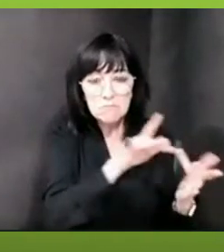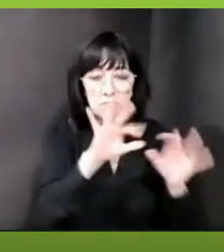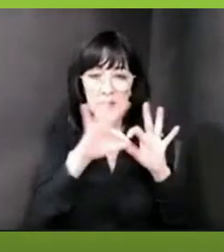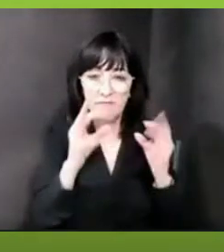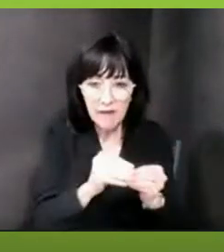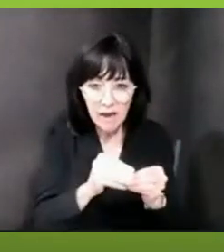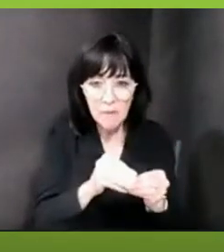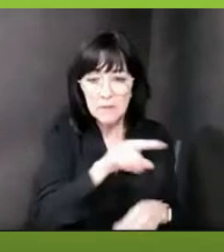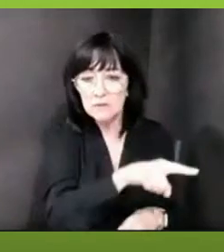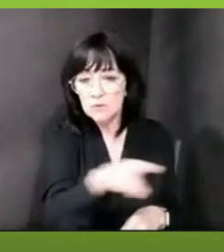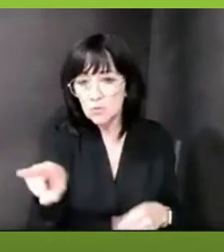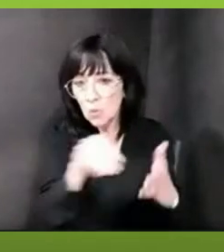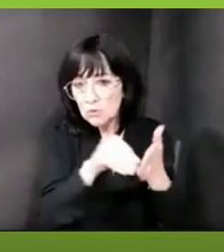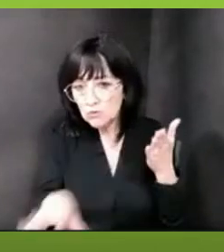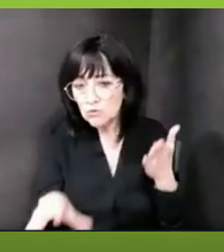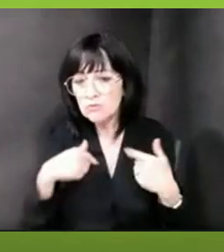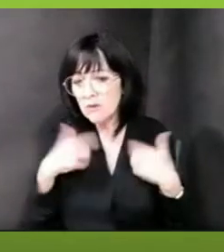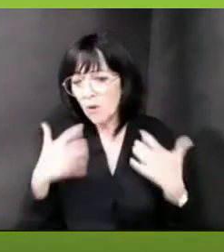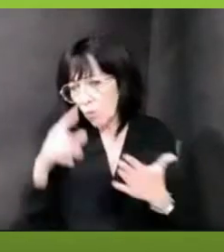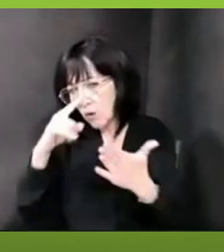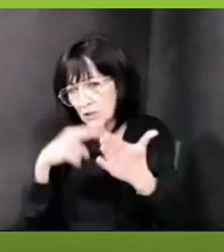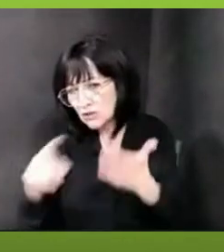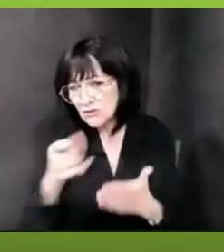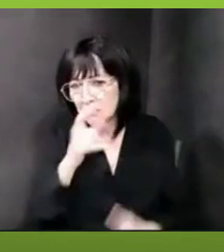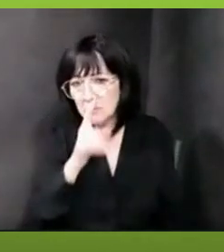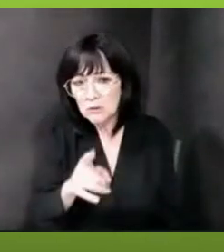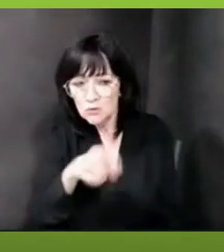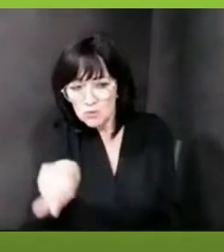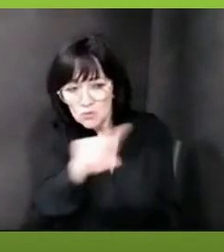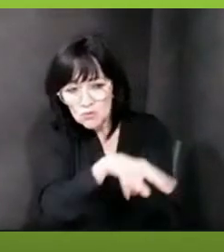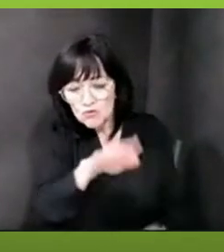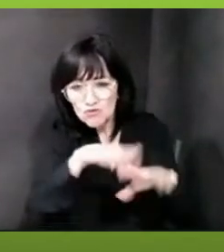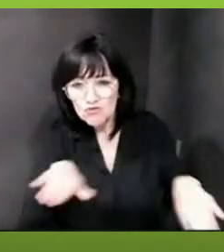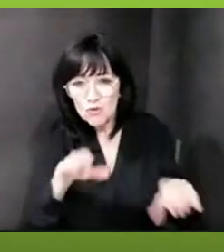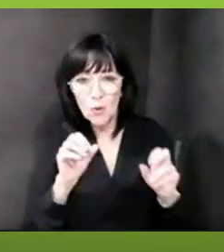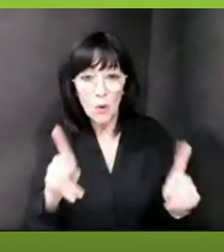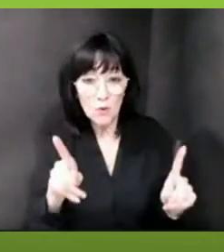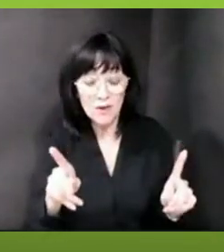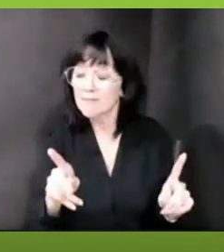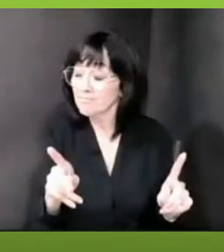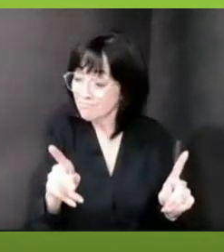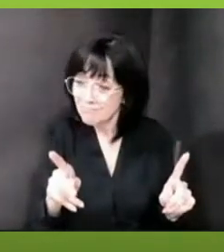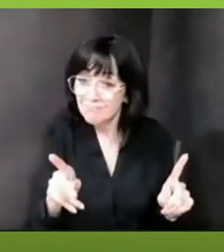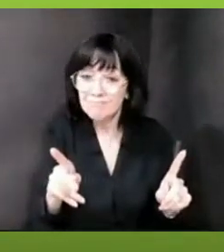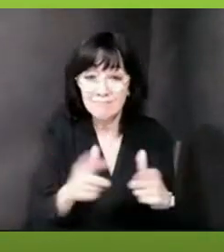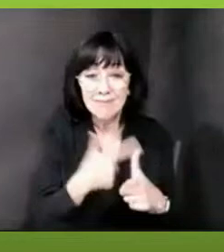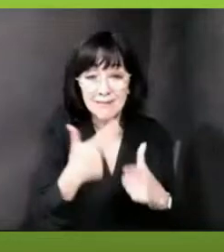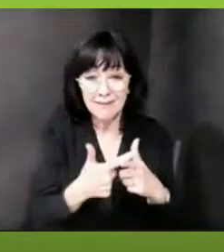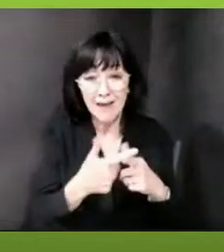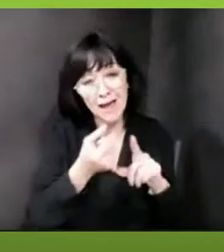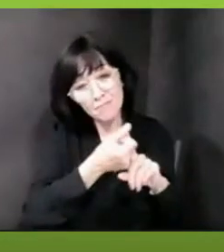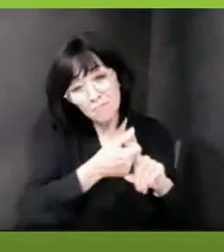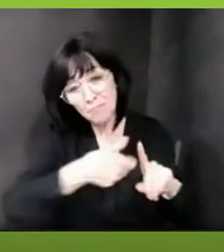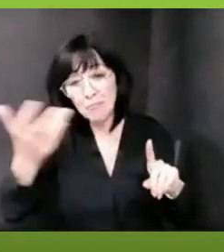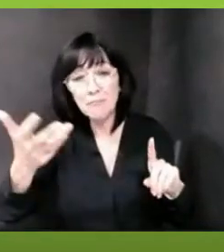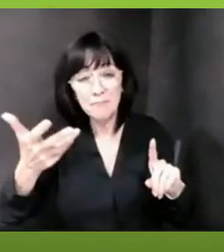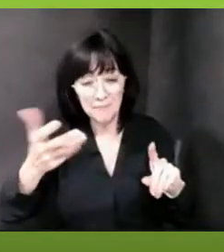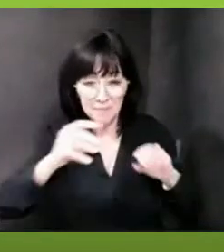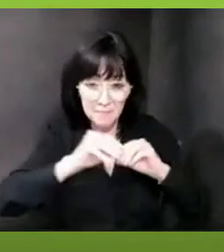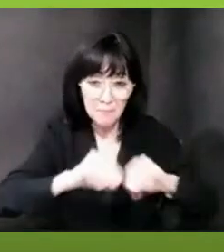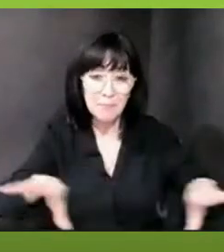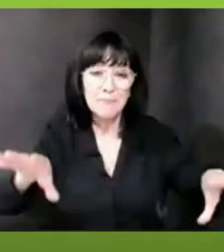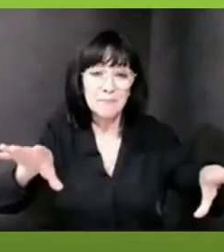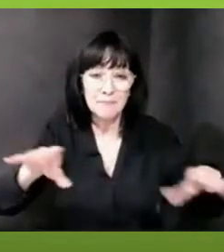kids. I want to make sure they're okay. So all of a sudden, I'm Zooming with them, and then we can talk about what's going on, how they're